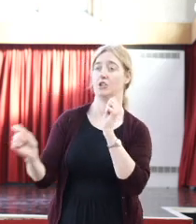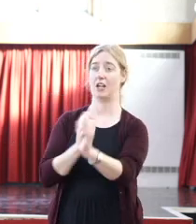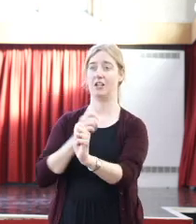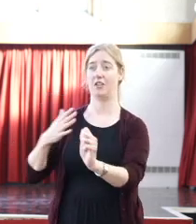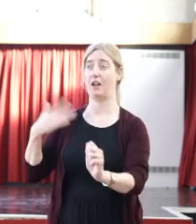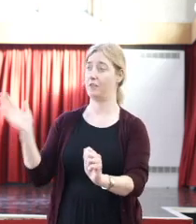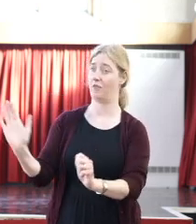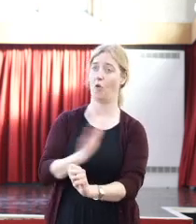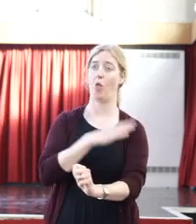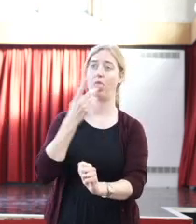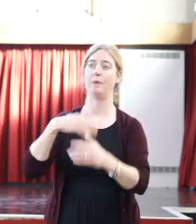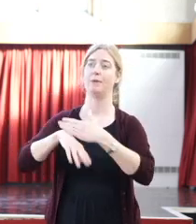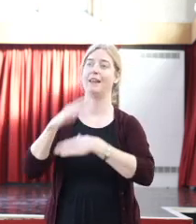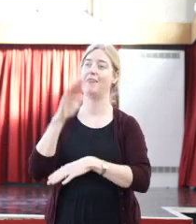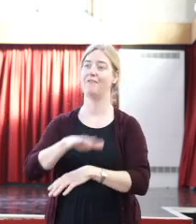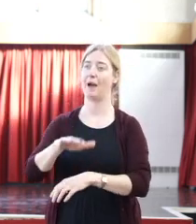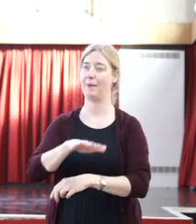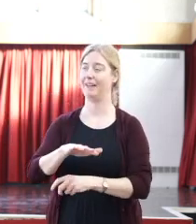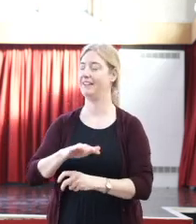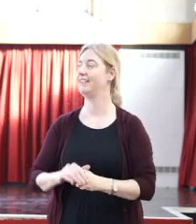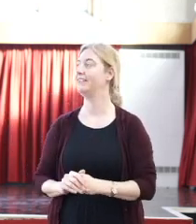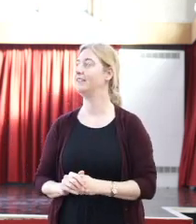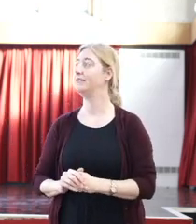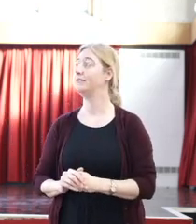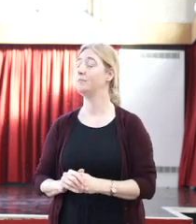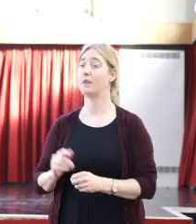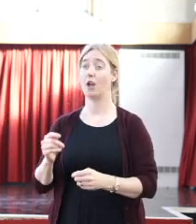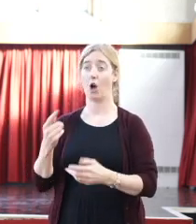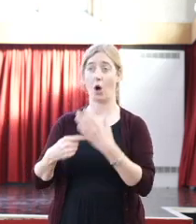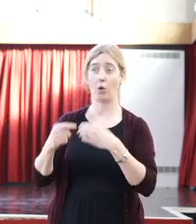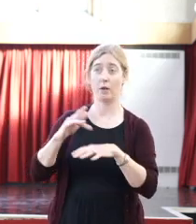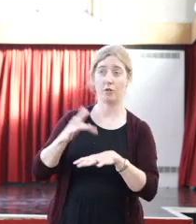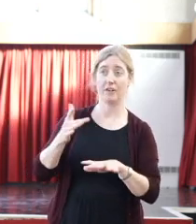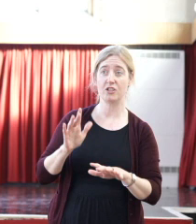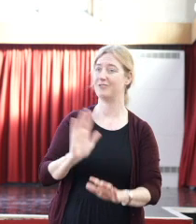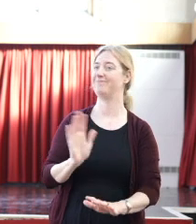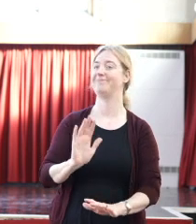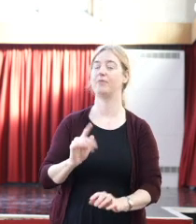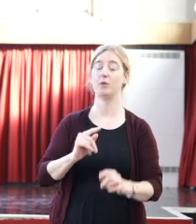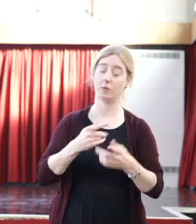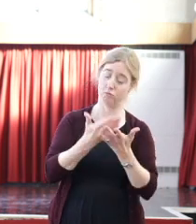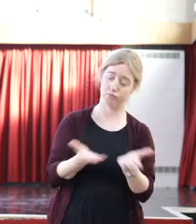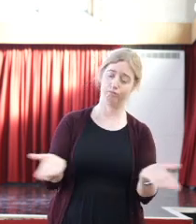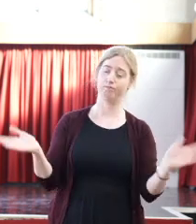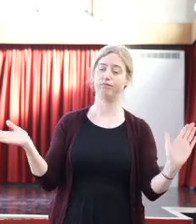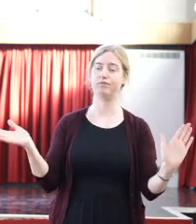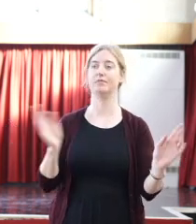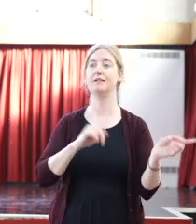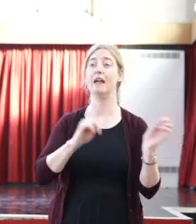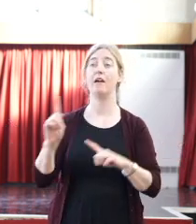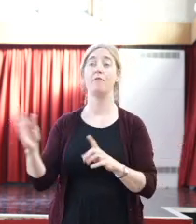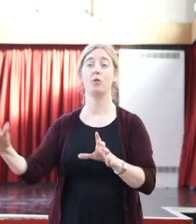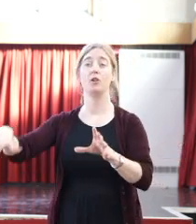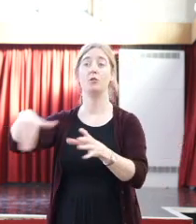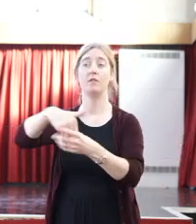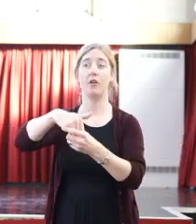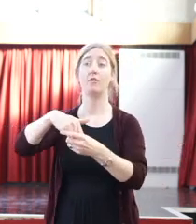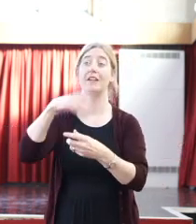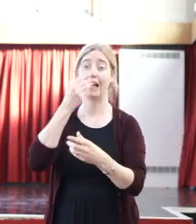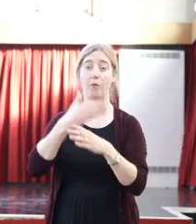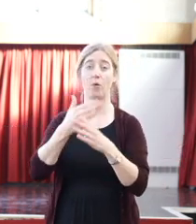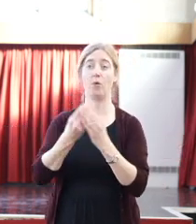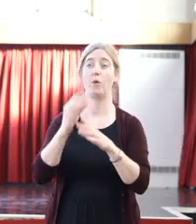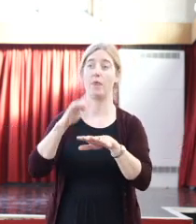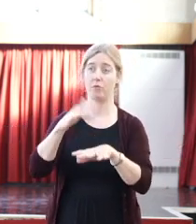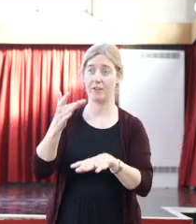experiences. But we don't just make professional performances. We give our participants the opportunity to work with professional